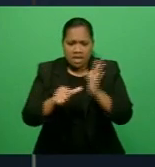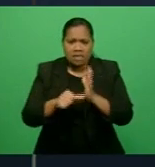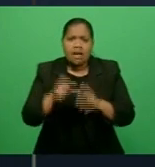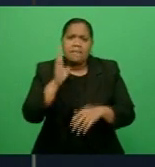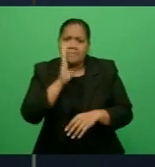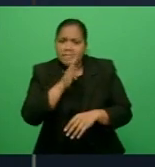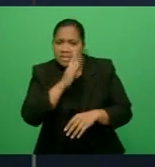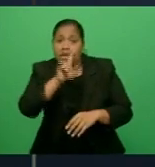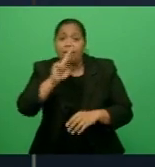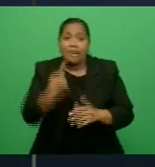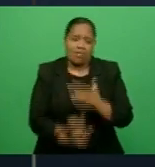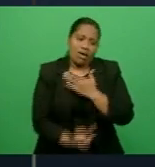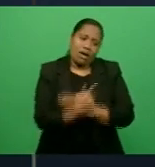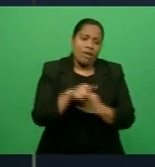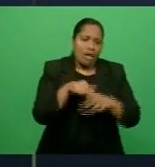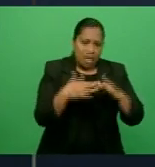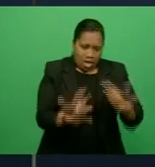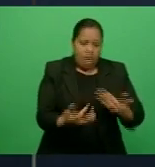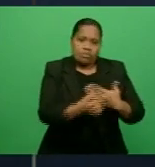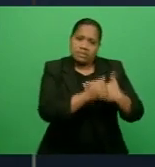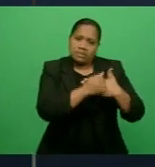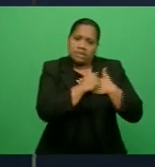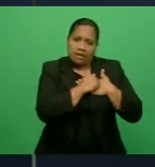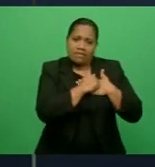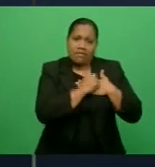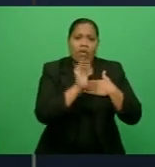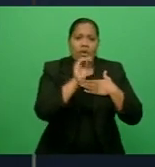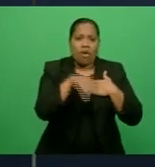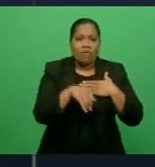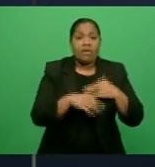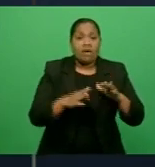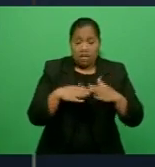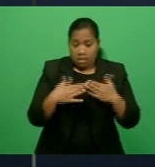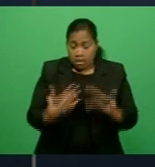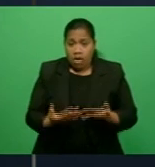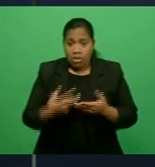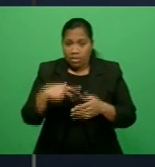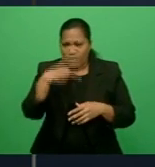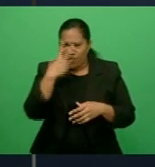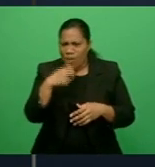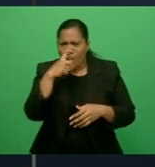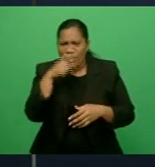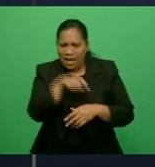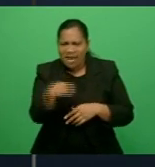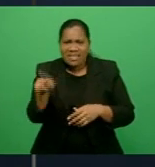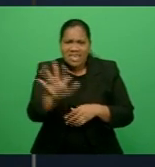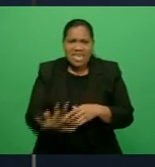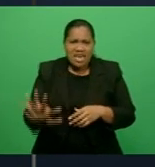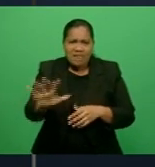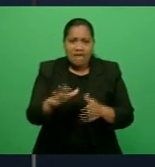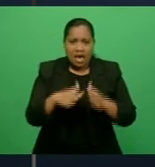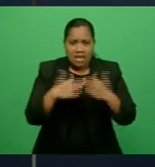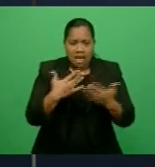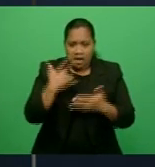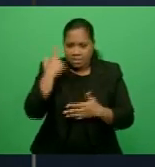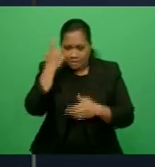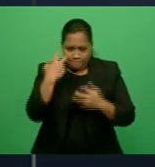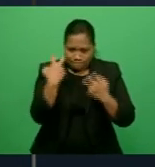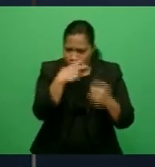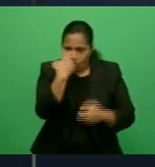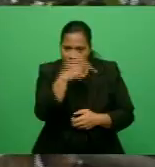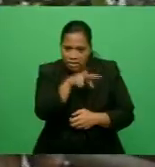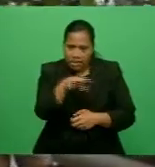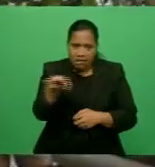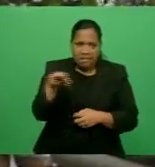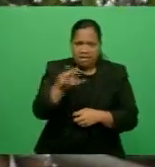sound at home. Apanisa Wangarandova reports elders in the area are more wary now as they do not want a repeat of the